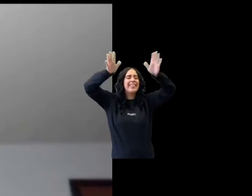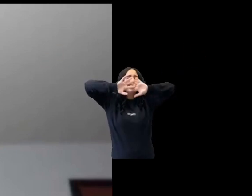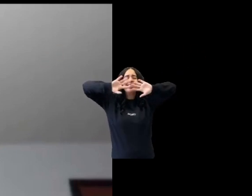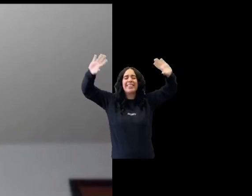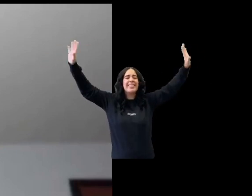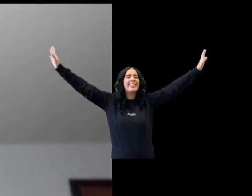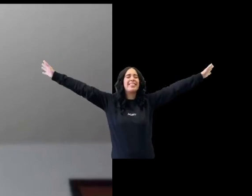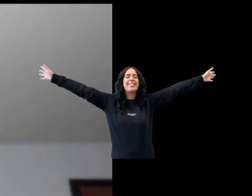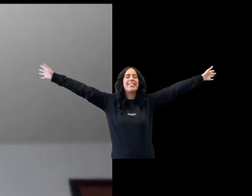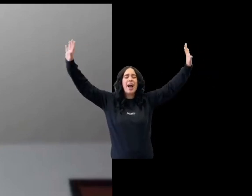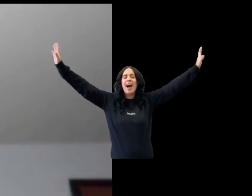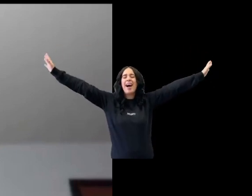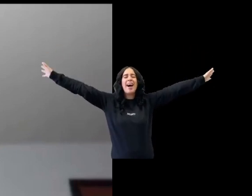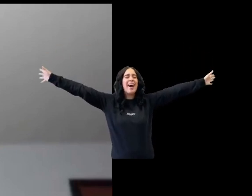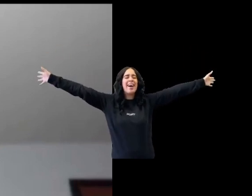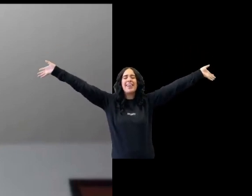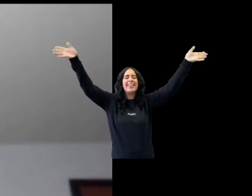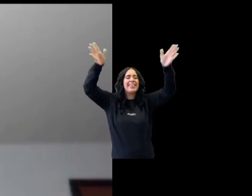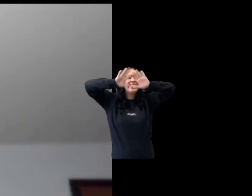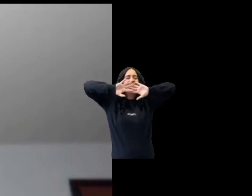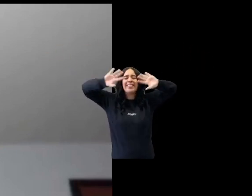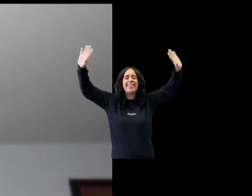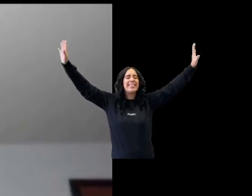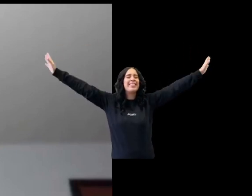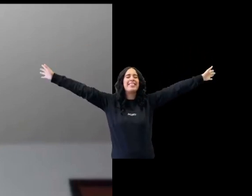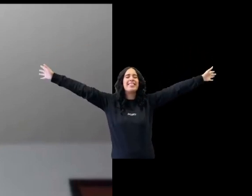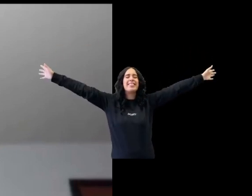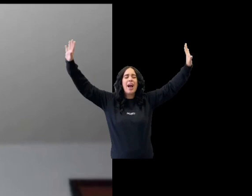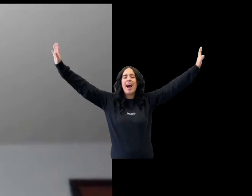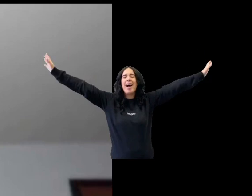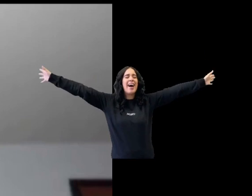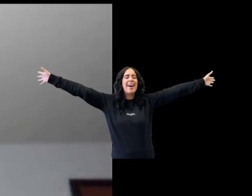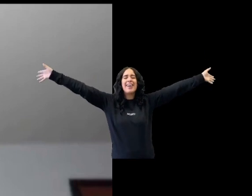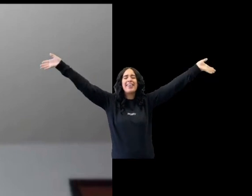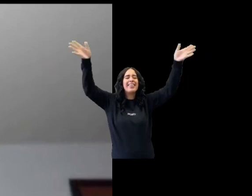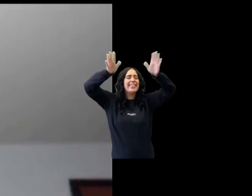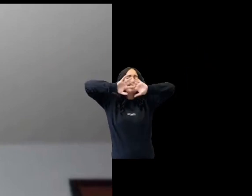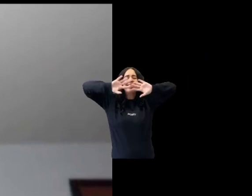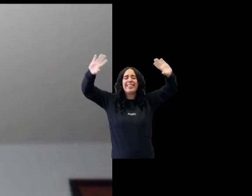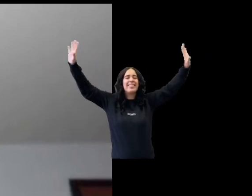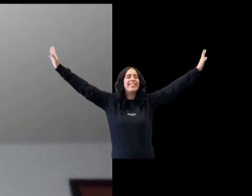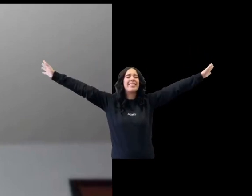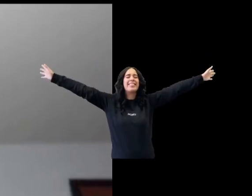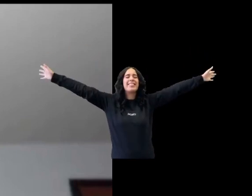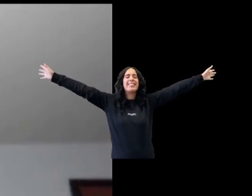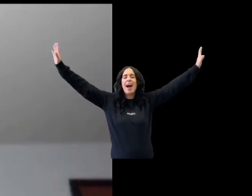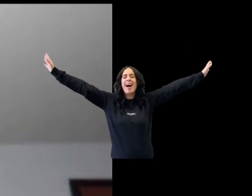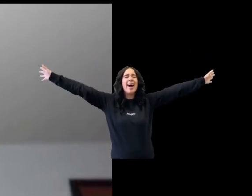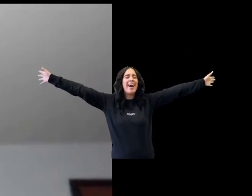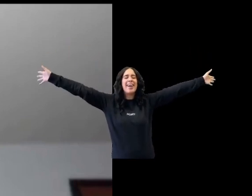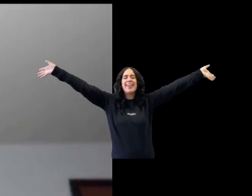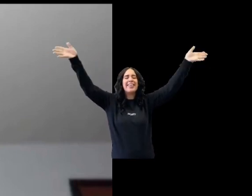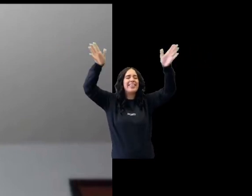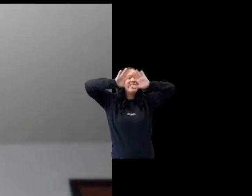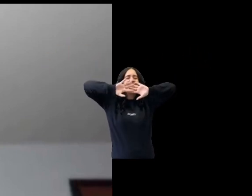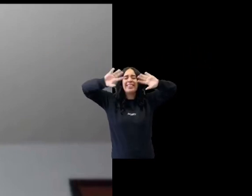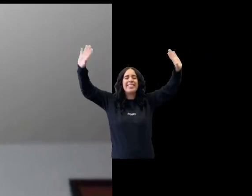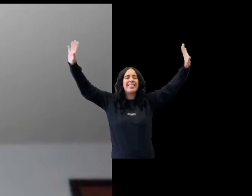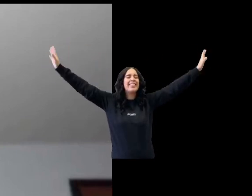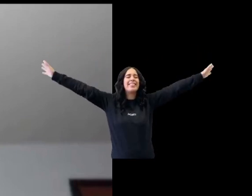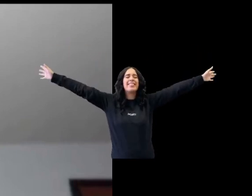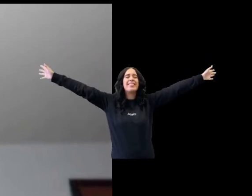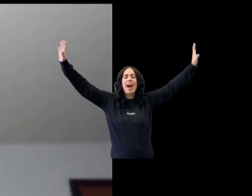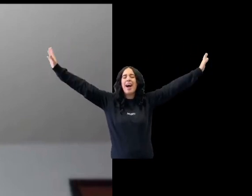not. The dirty toilet, the dirty feet, the dirty carpet, child, I cannot. You pick